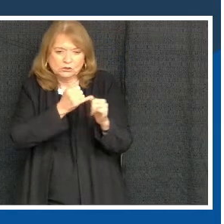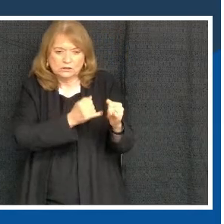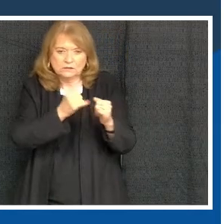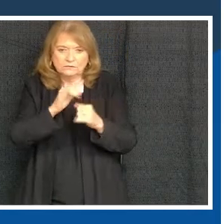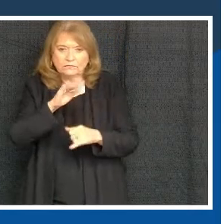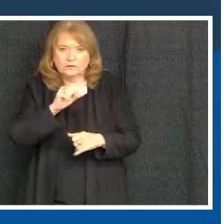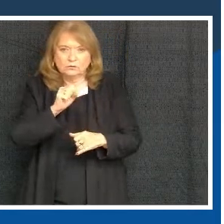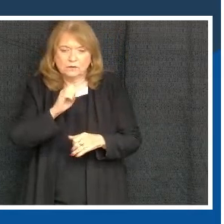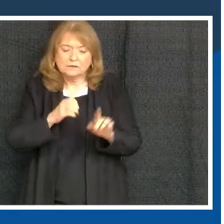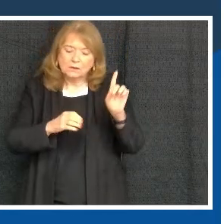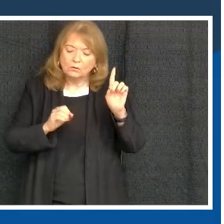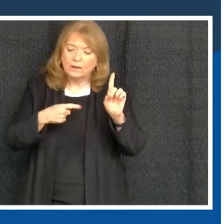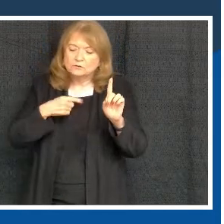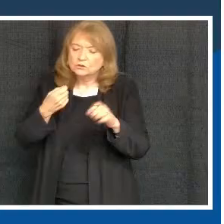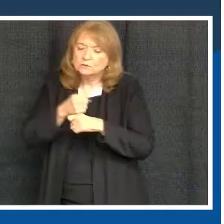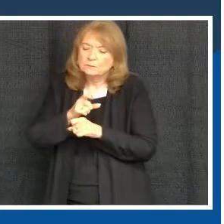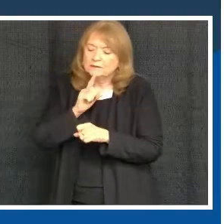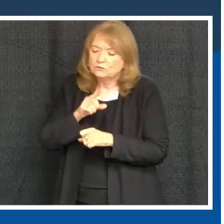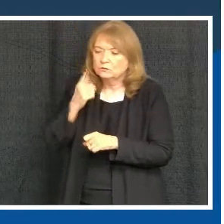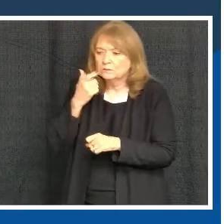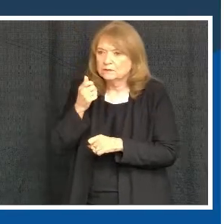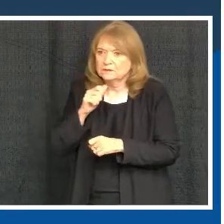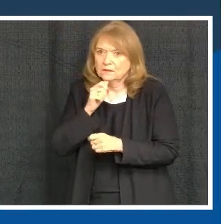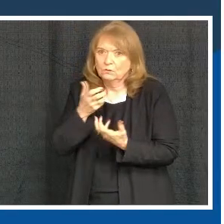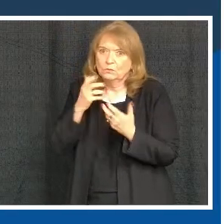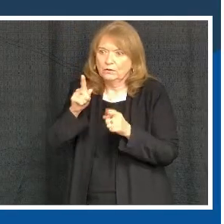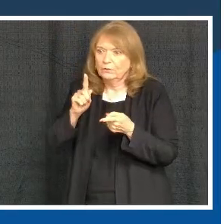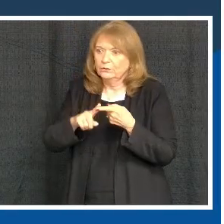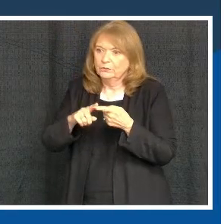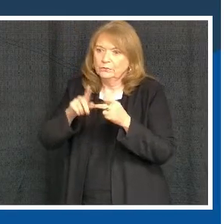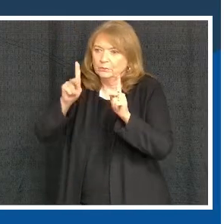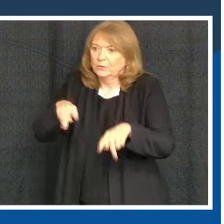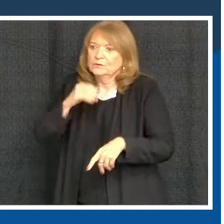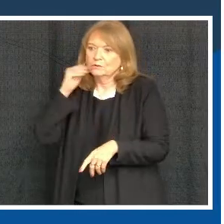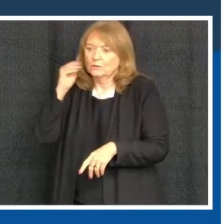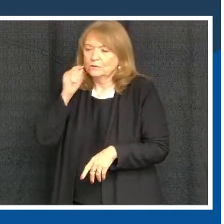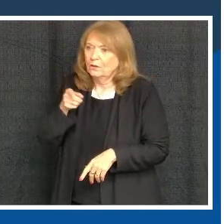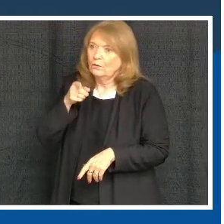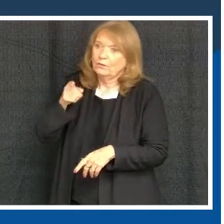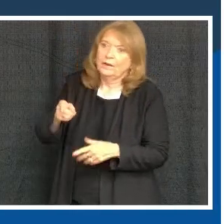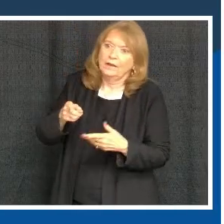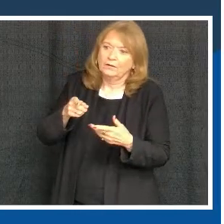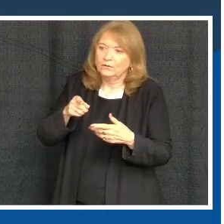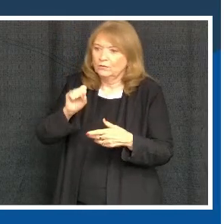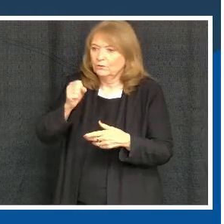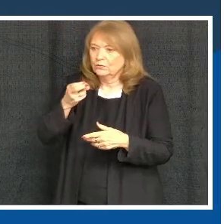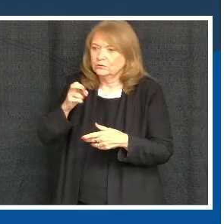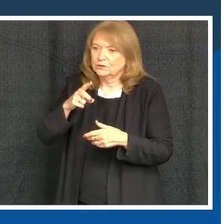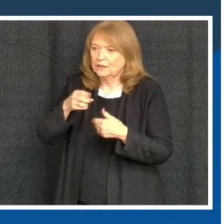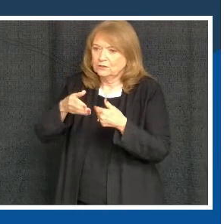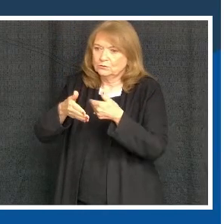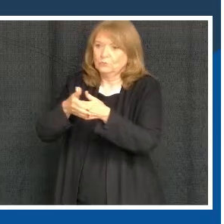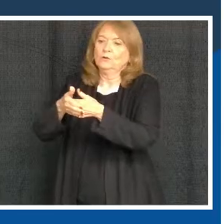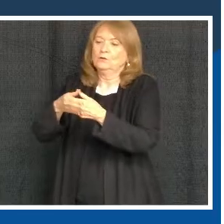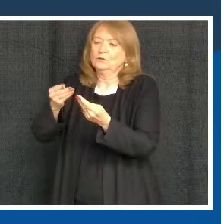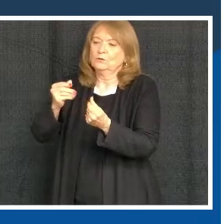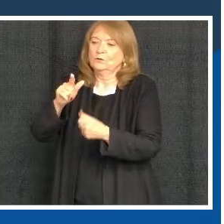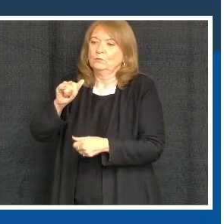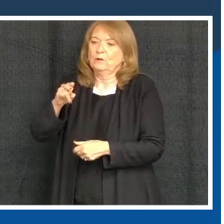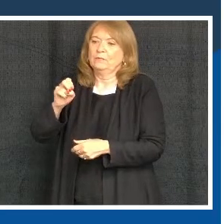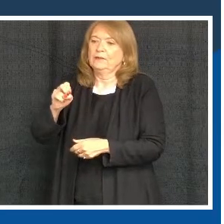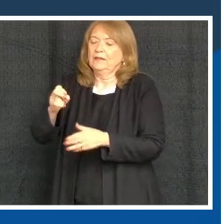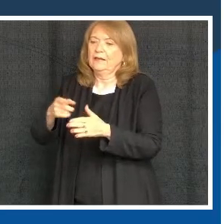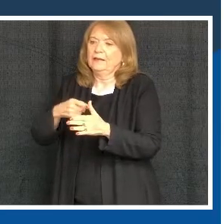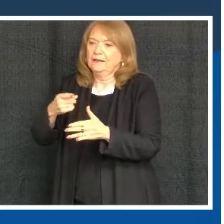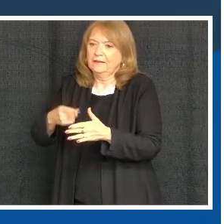I was just making sure, just like, so we wouldn't go up to a resident and be like, you know, your shed's too close to the property line, and you know, then the